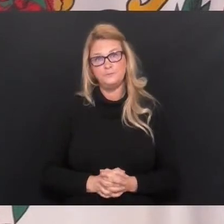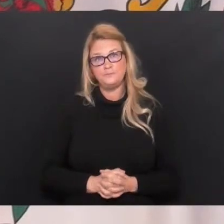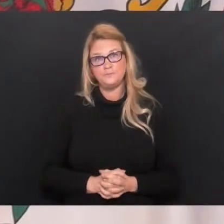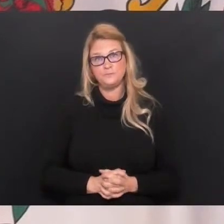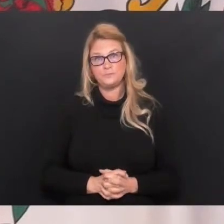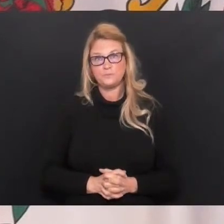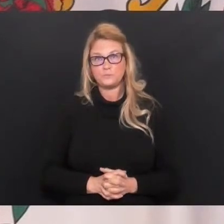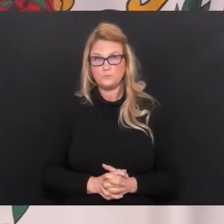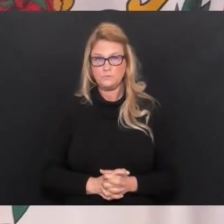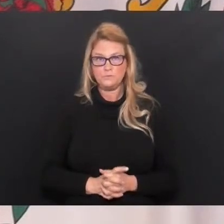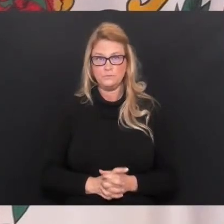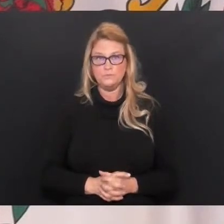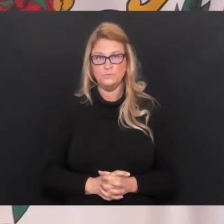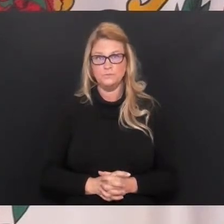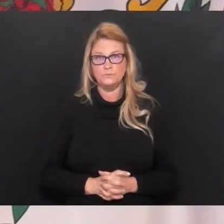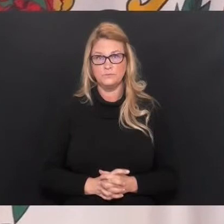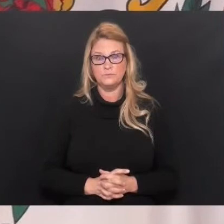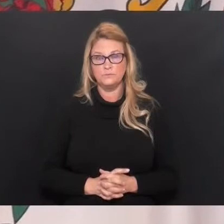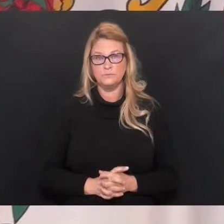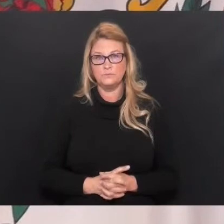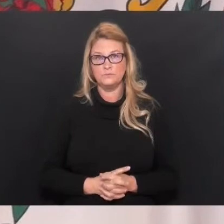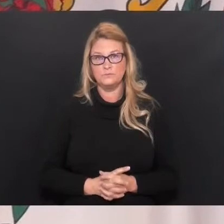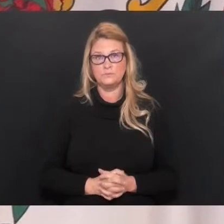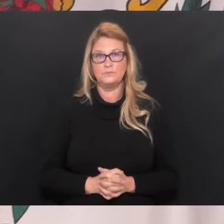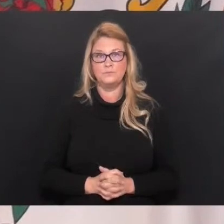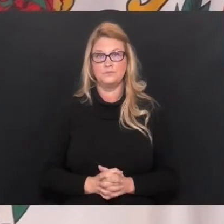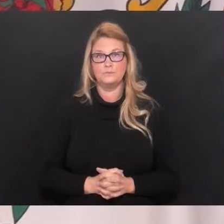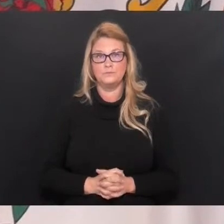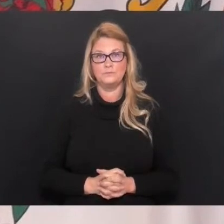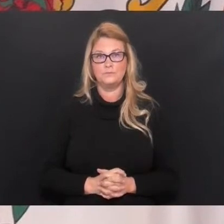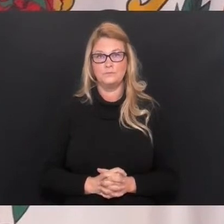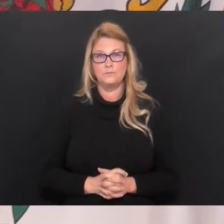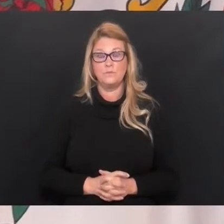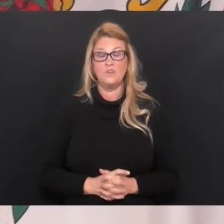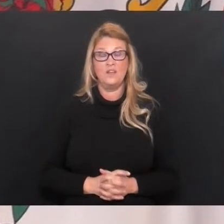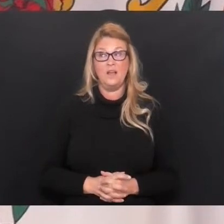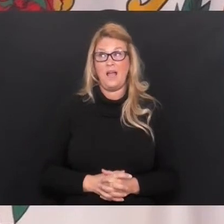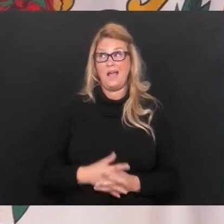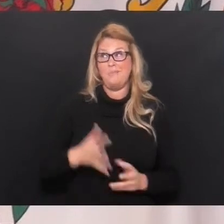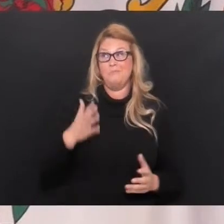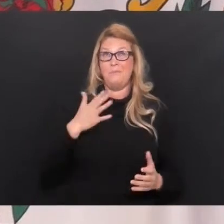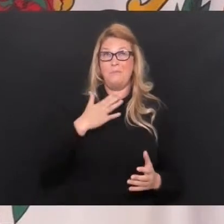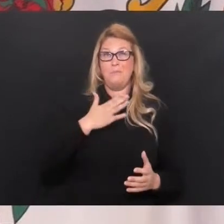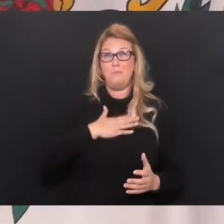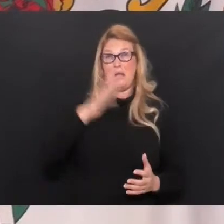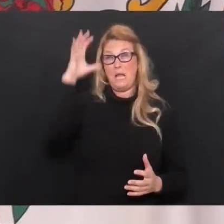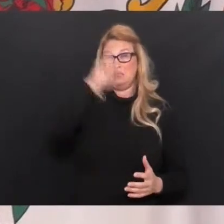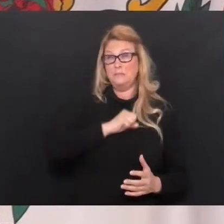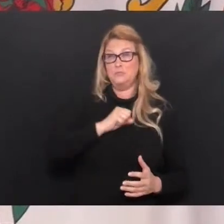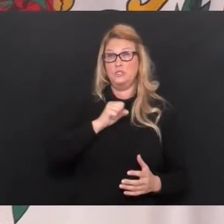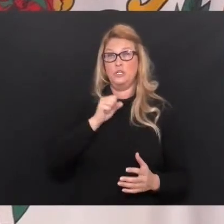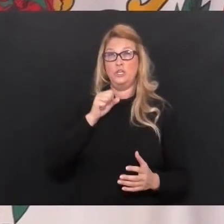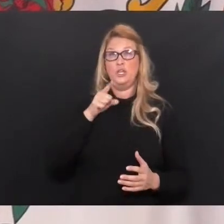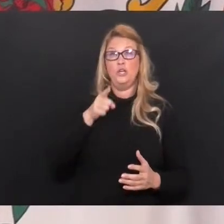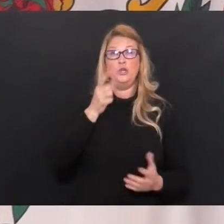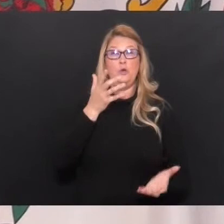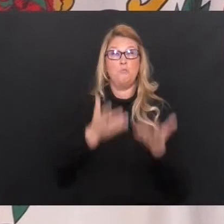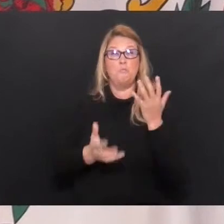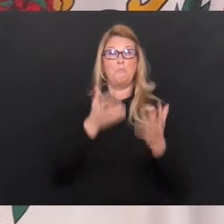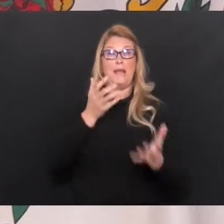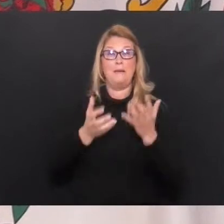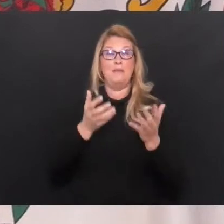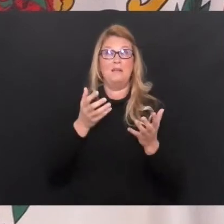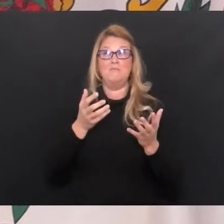would almost be more prone to have a meteorite hit you in your